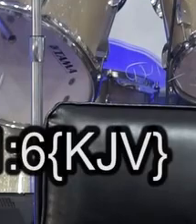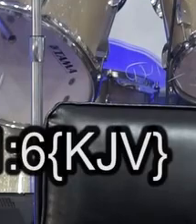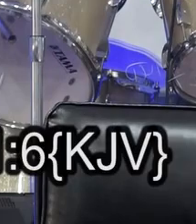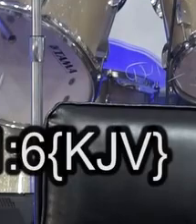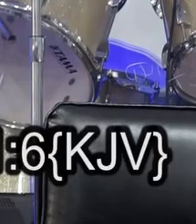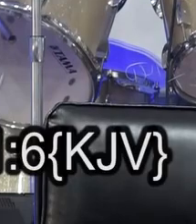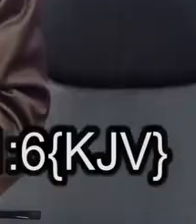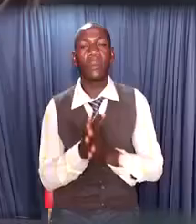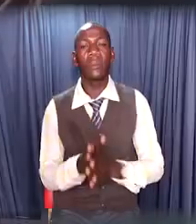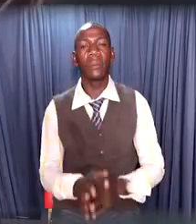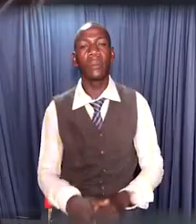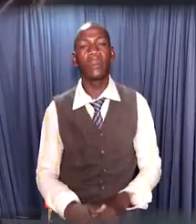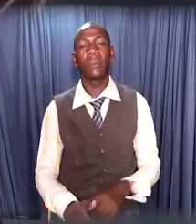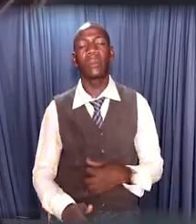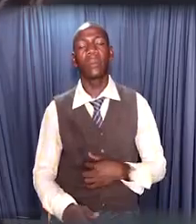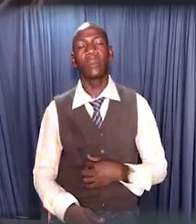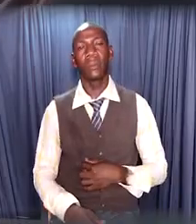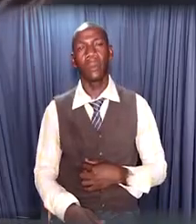alike good.